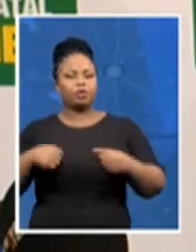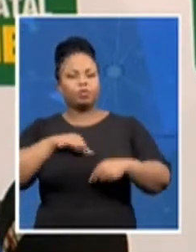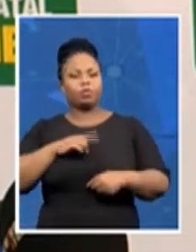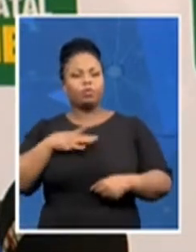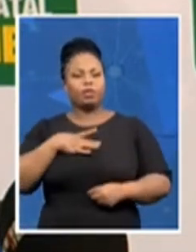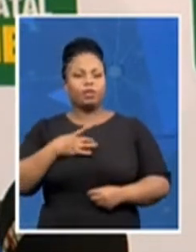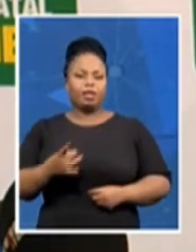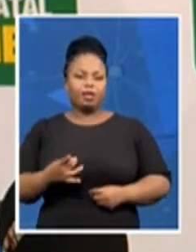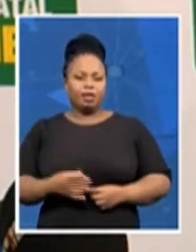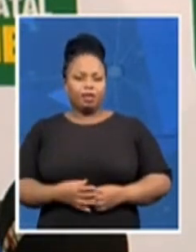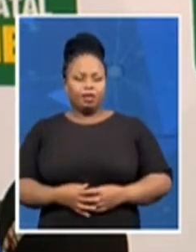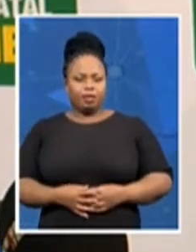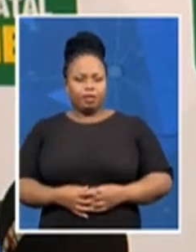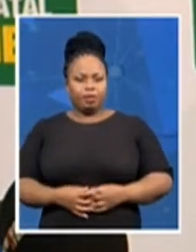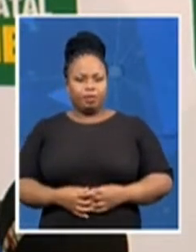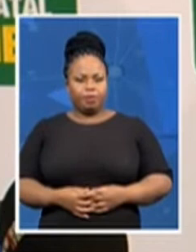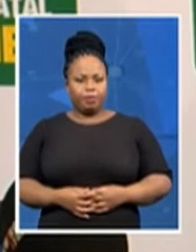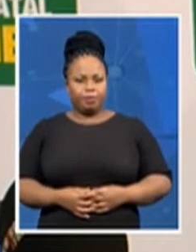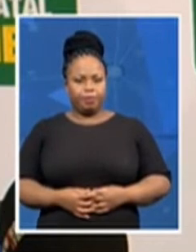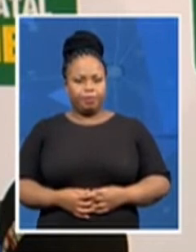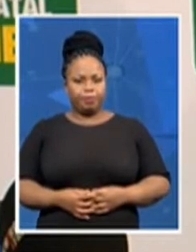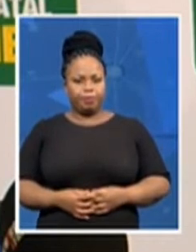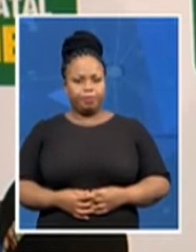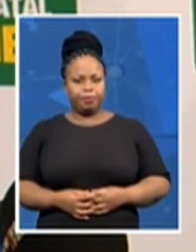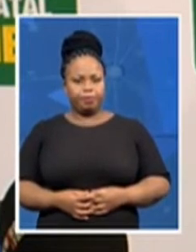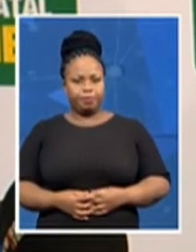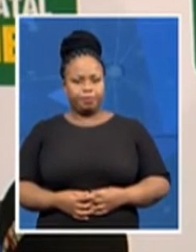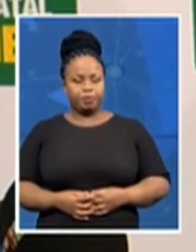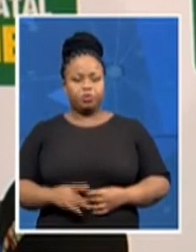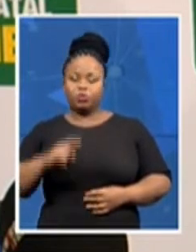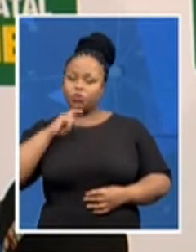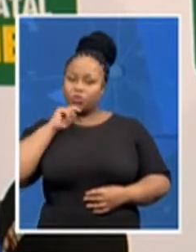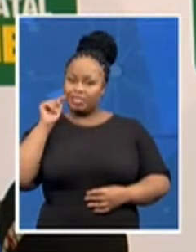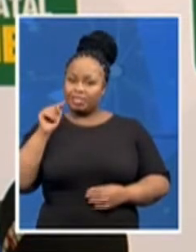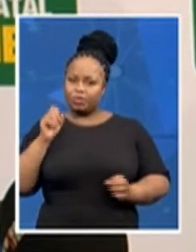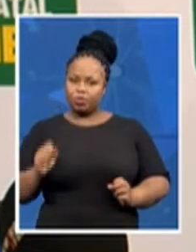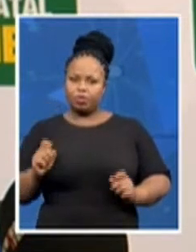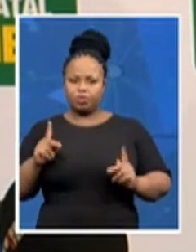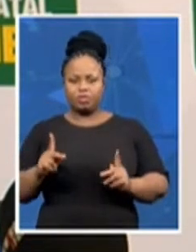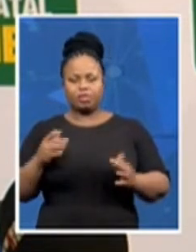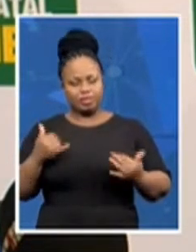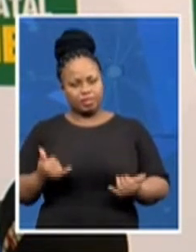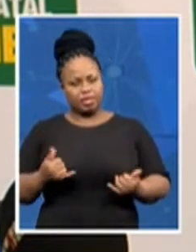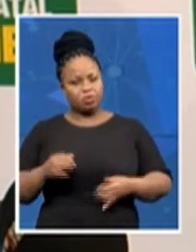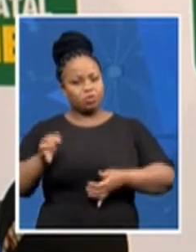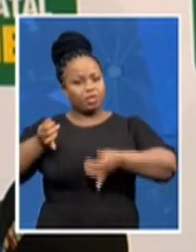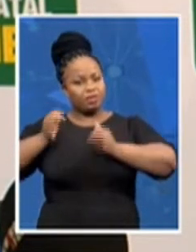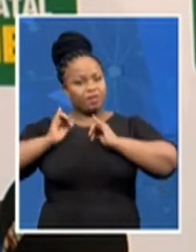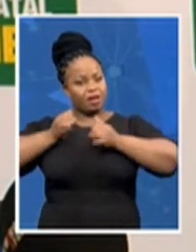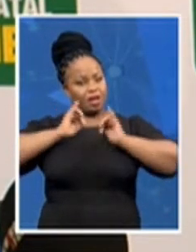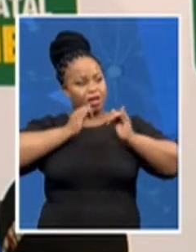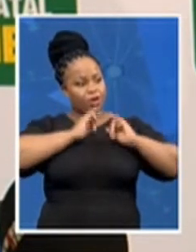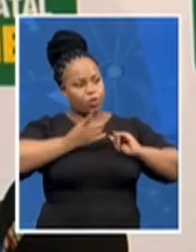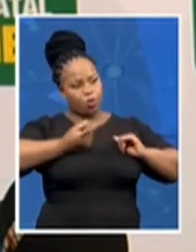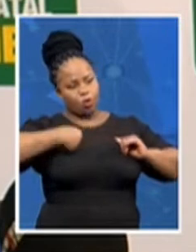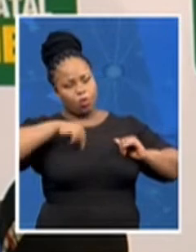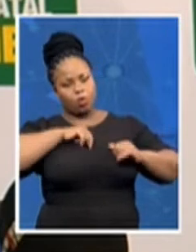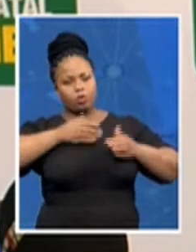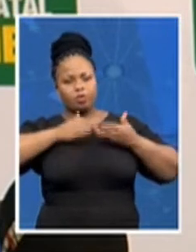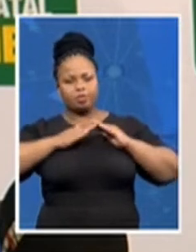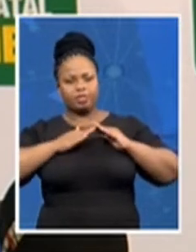We would like to use this platform to invite every citizen to join this hashtag